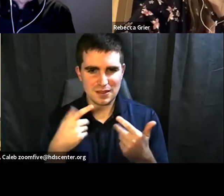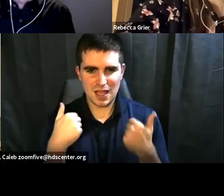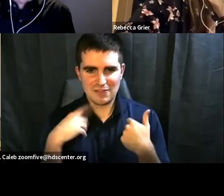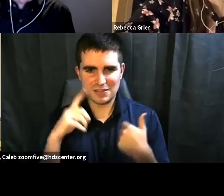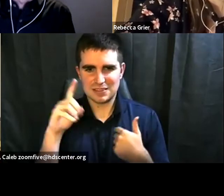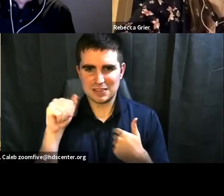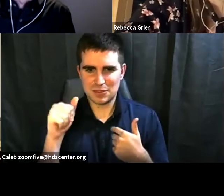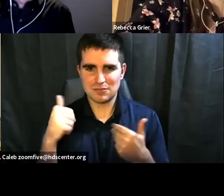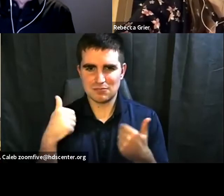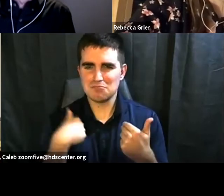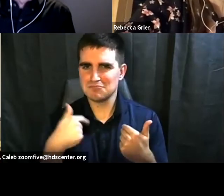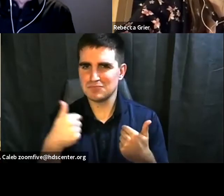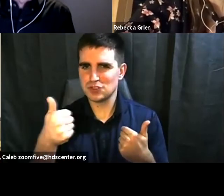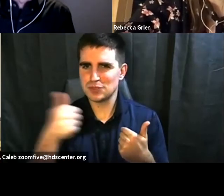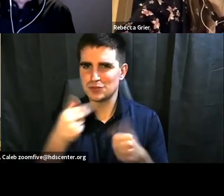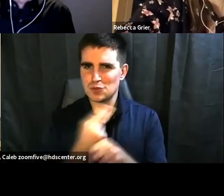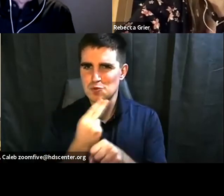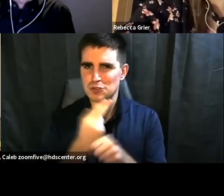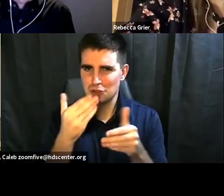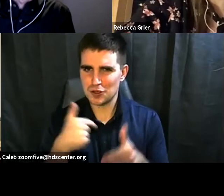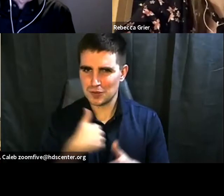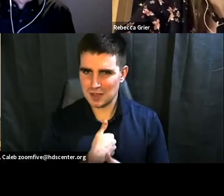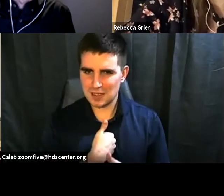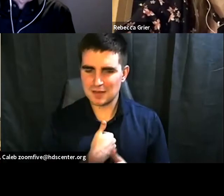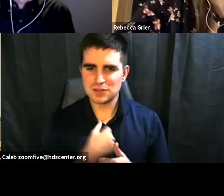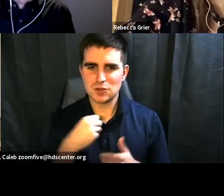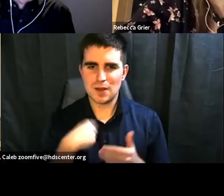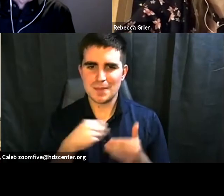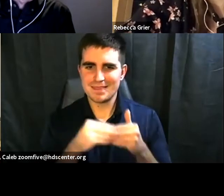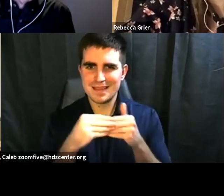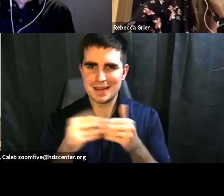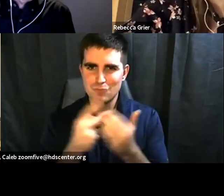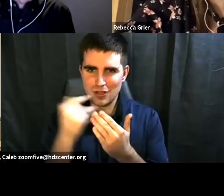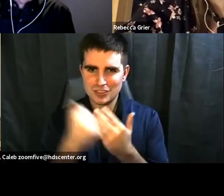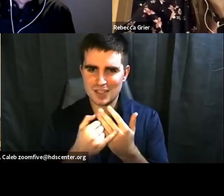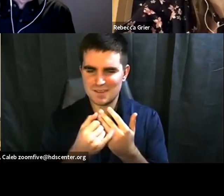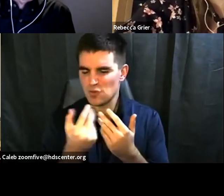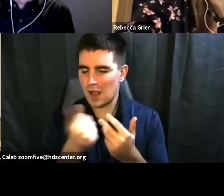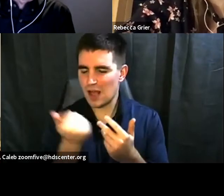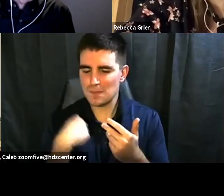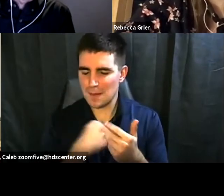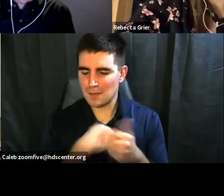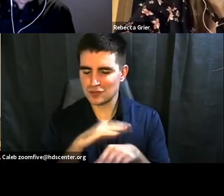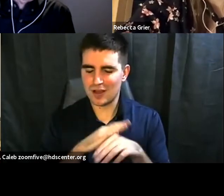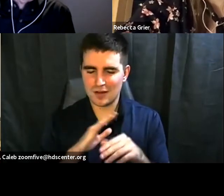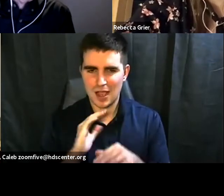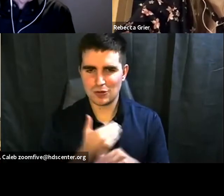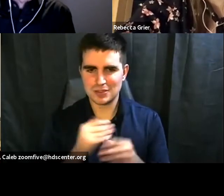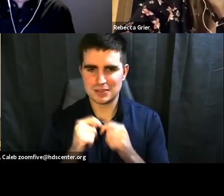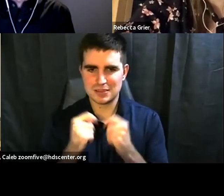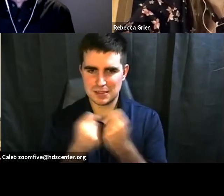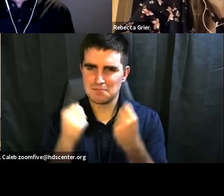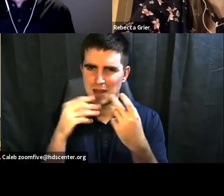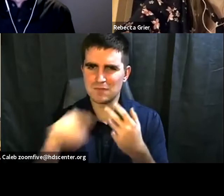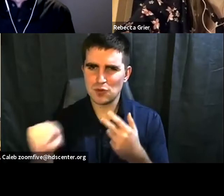transportation user. So I'm leading the project, and there are several other members on our team, many of whom I'm sure you